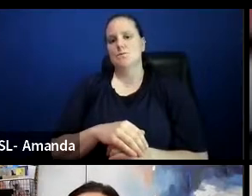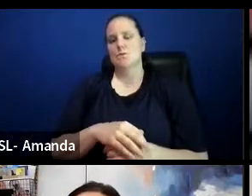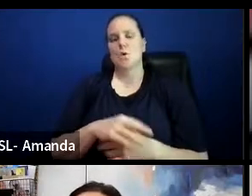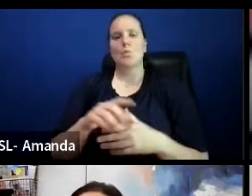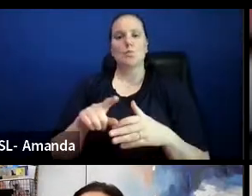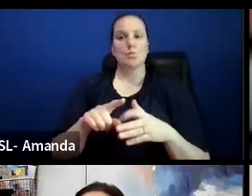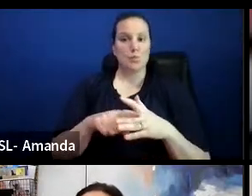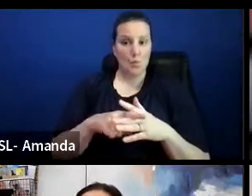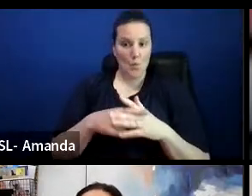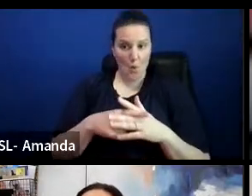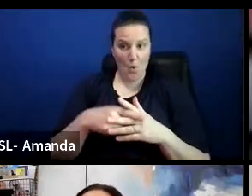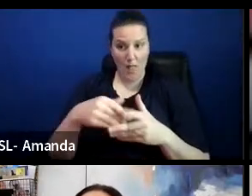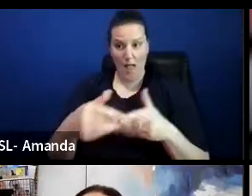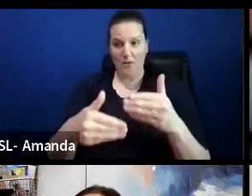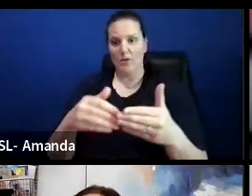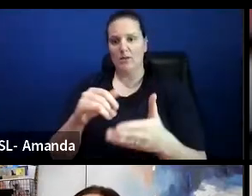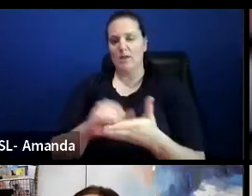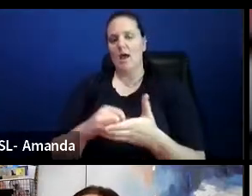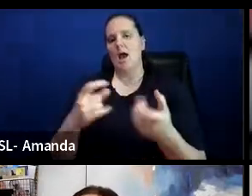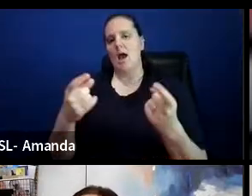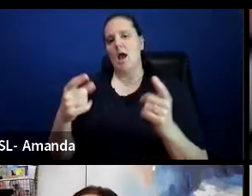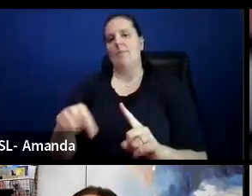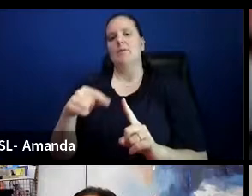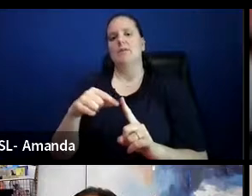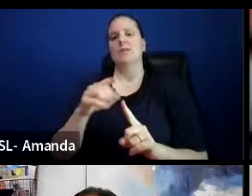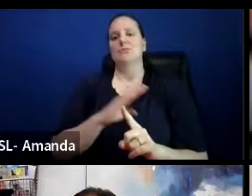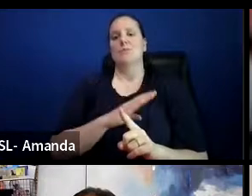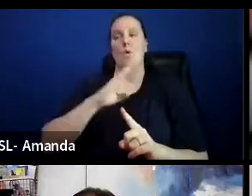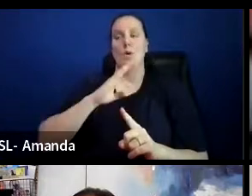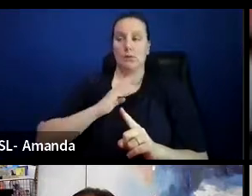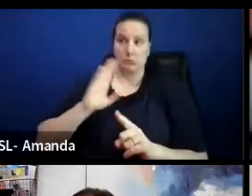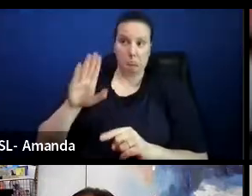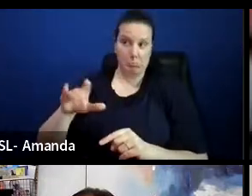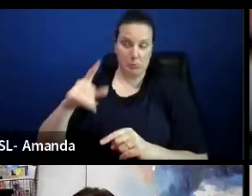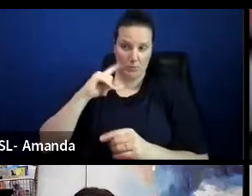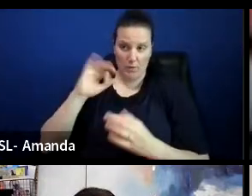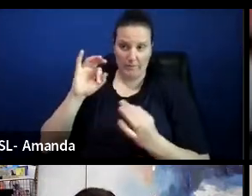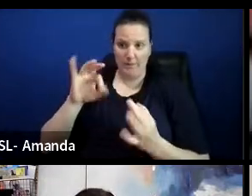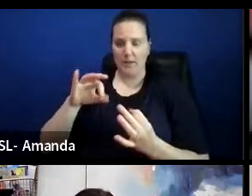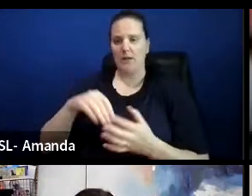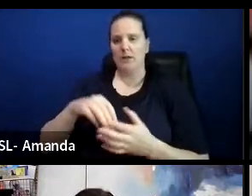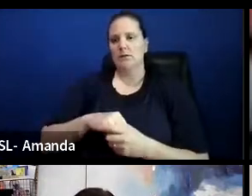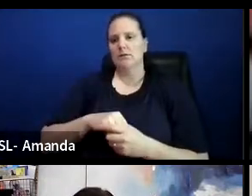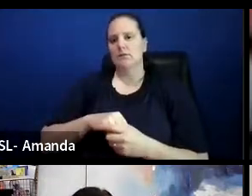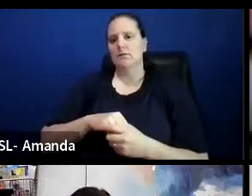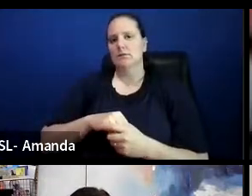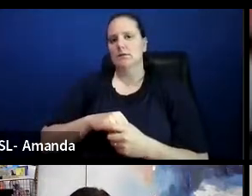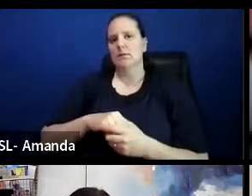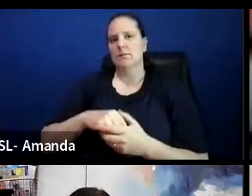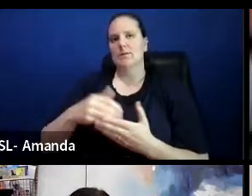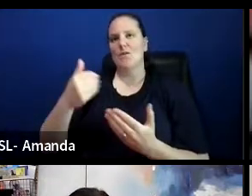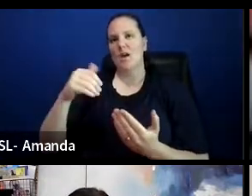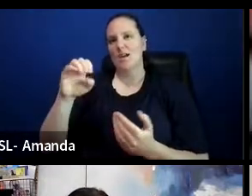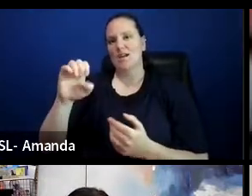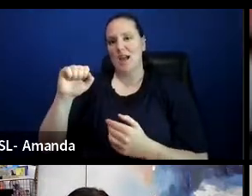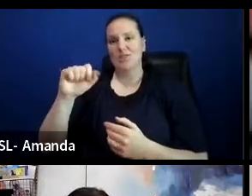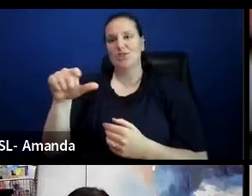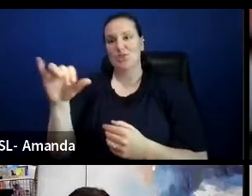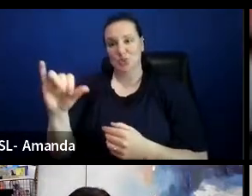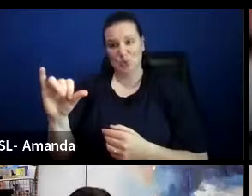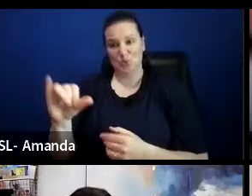rollout, they will come before this board for input. They will go before EAG as